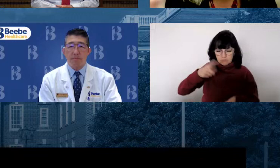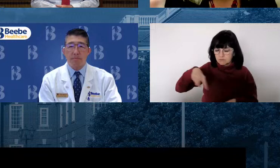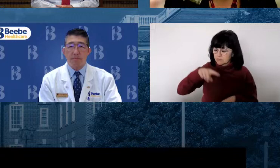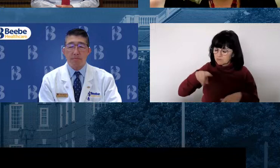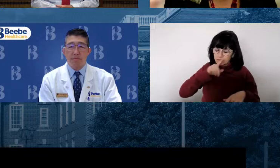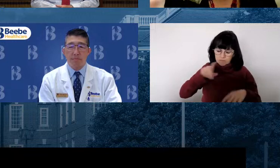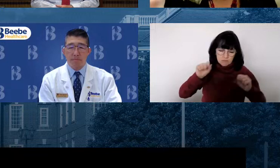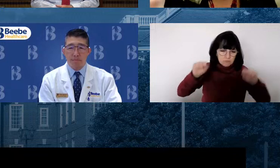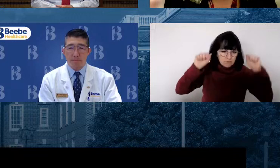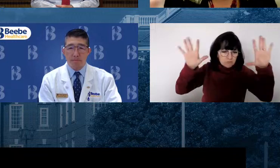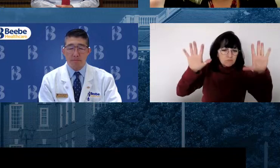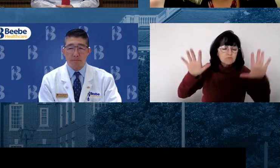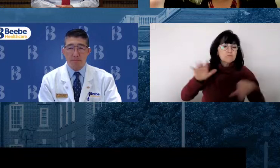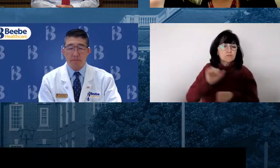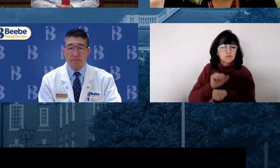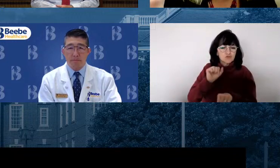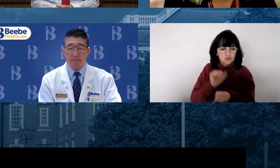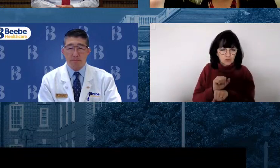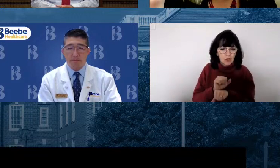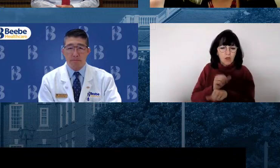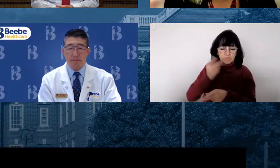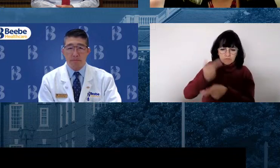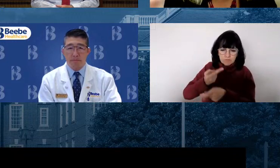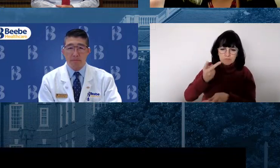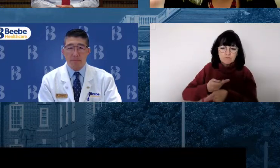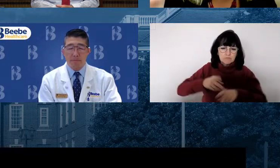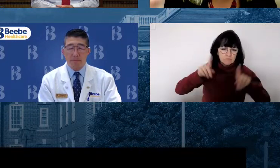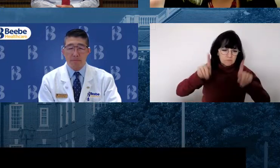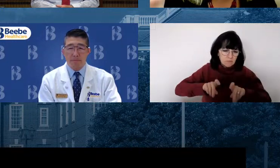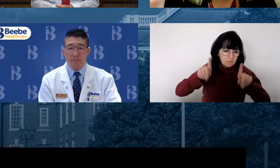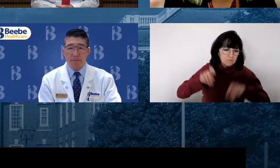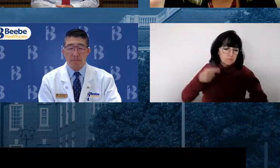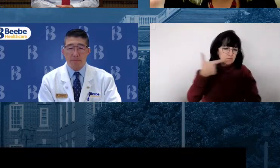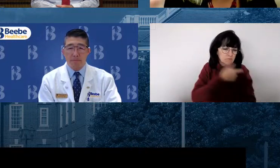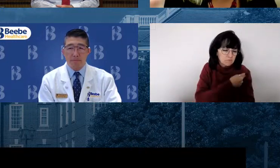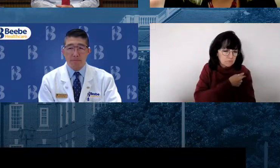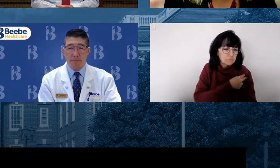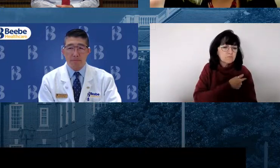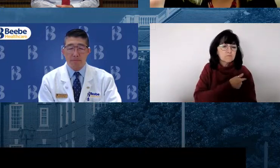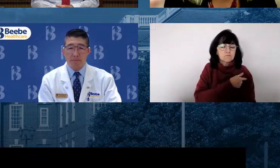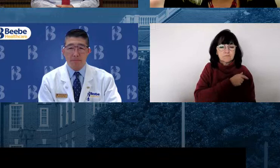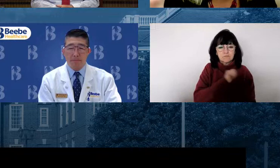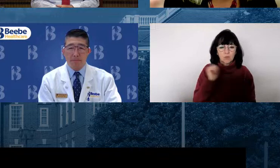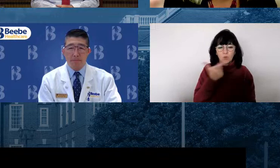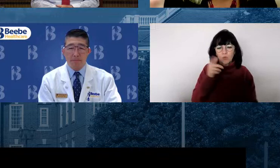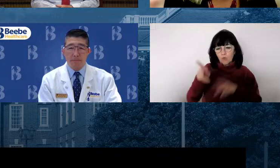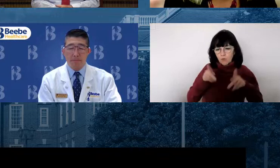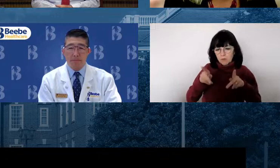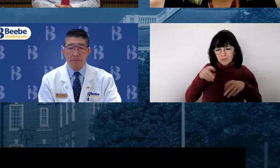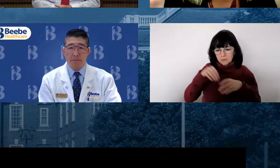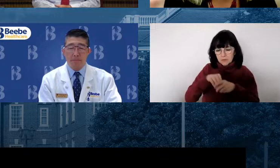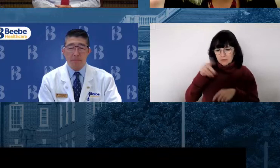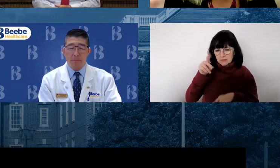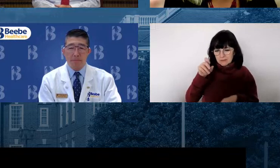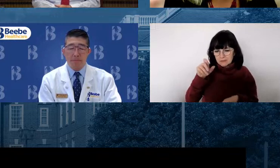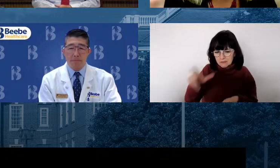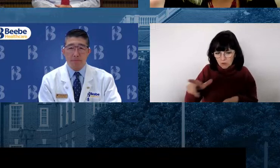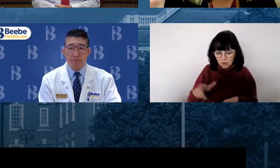testing Delawareans, vaccinating Delawareans, and now dealing with